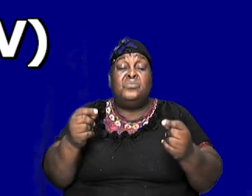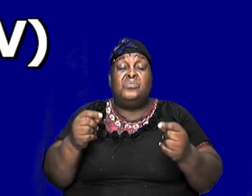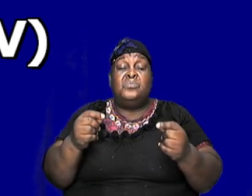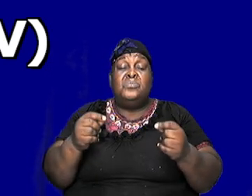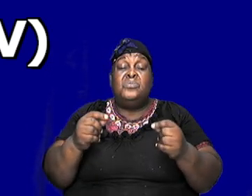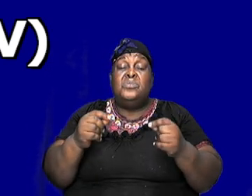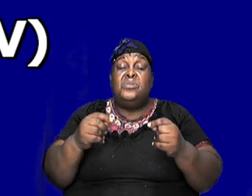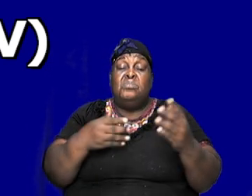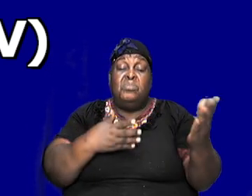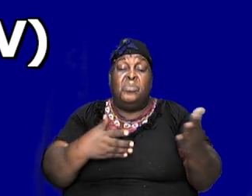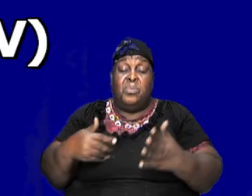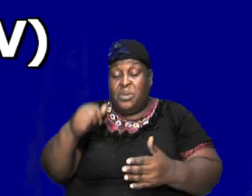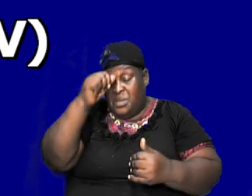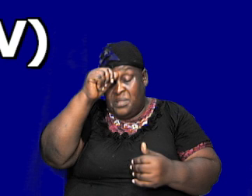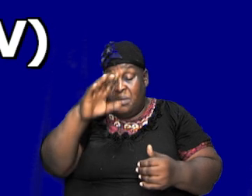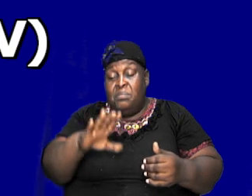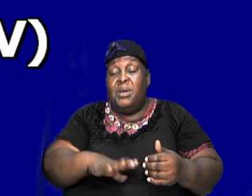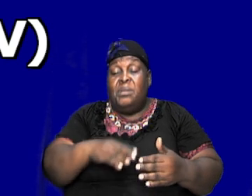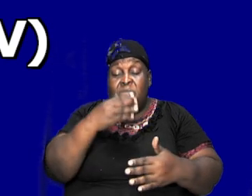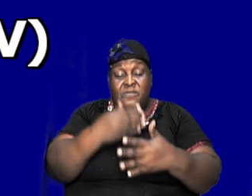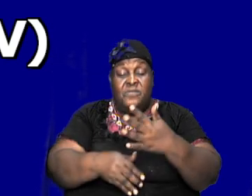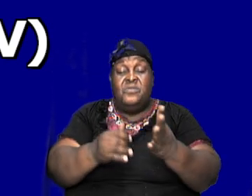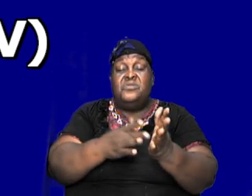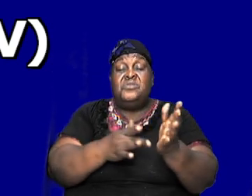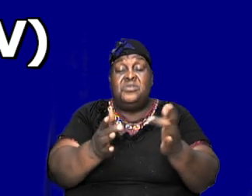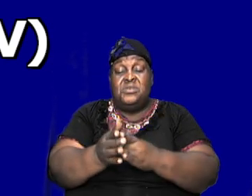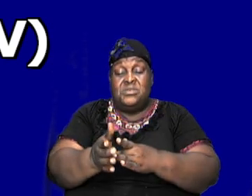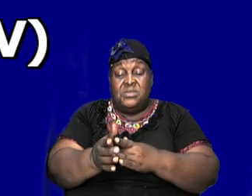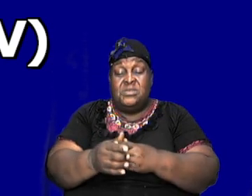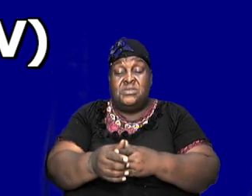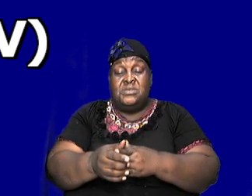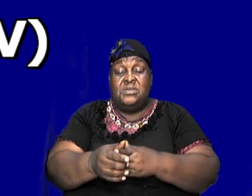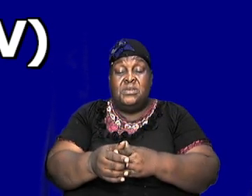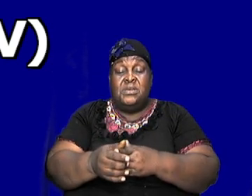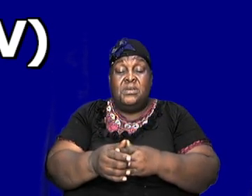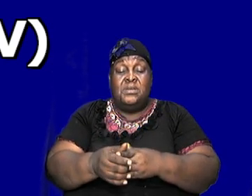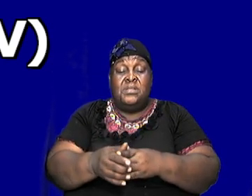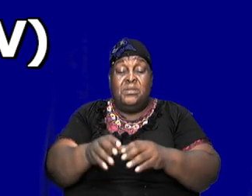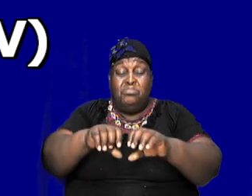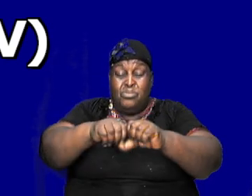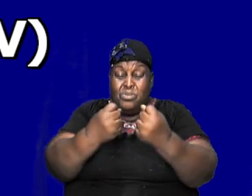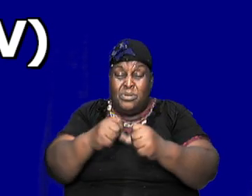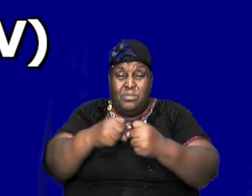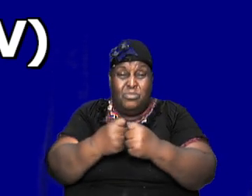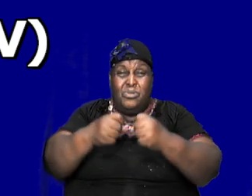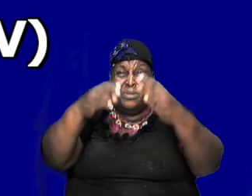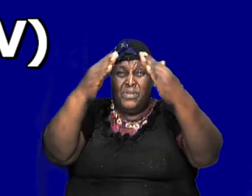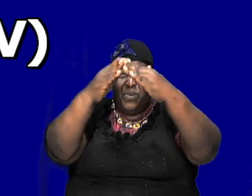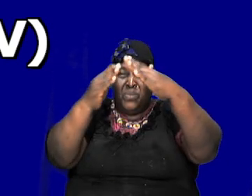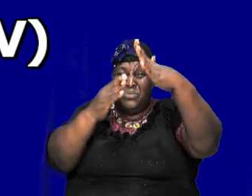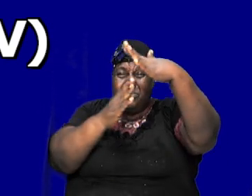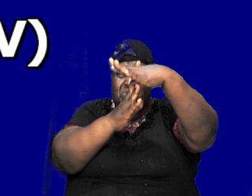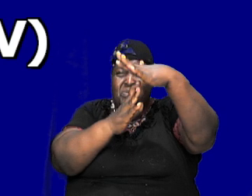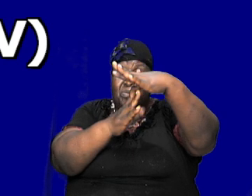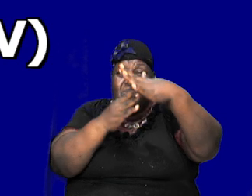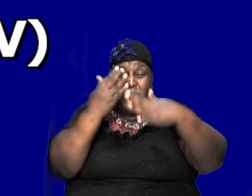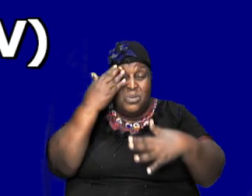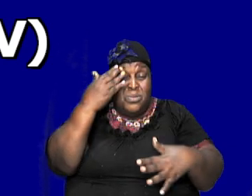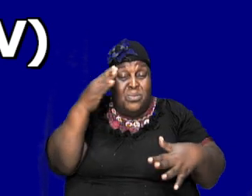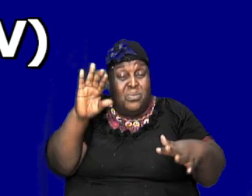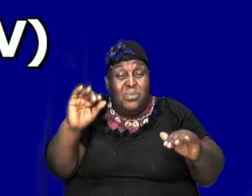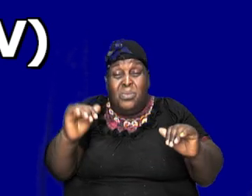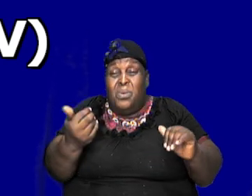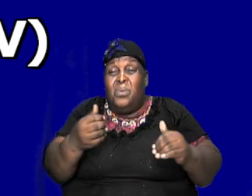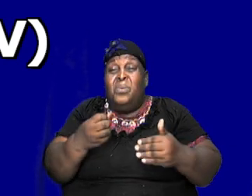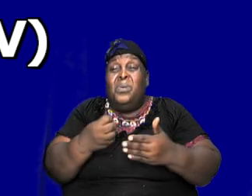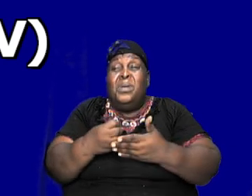and we know Jesus is going to heal him. So they break up the roof. Now, I'm not sure how expensive that roof